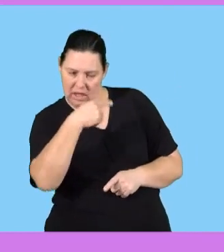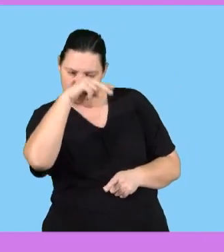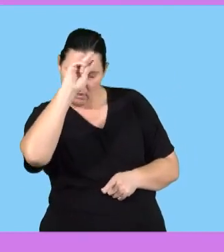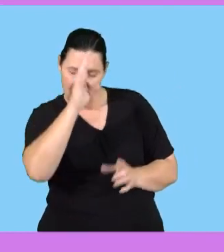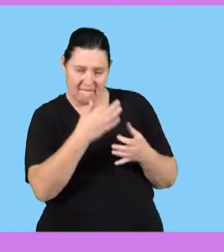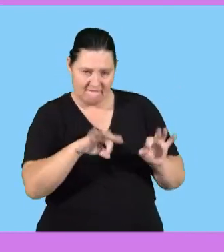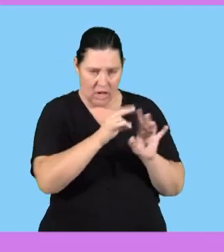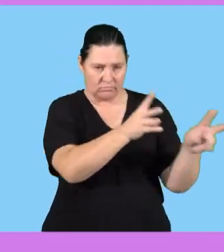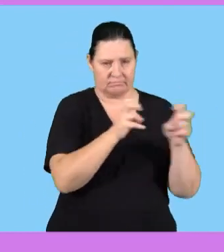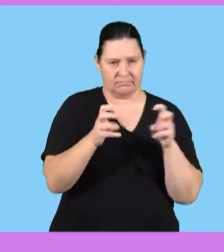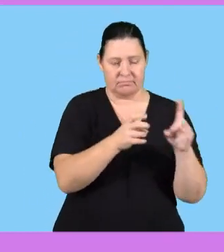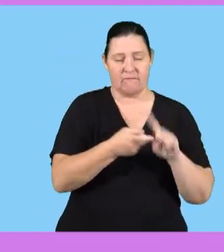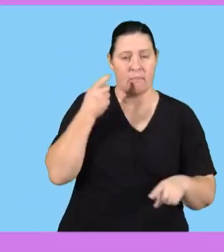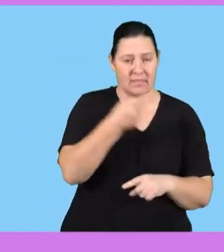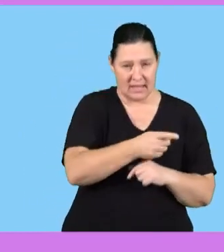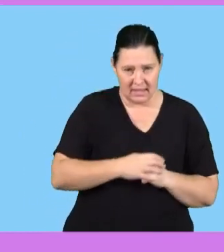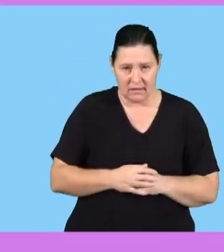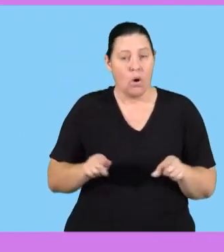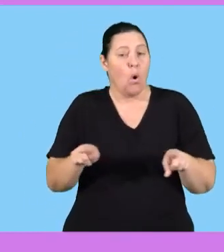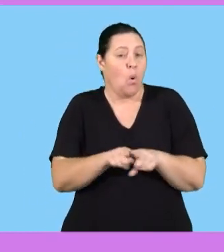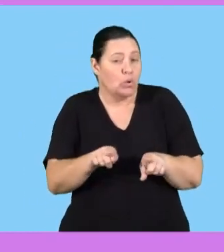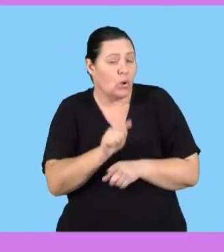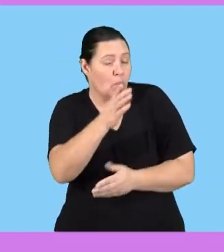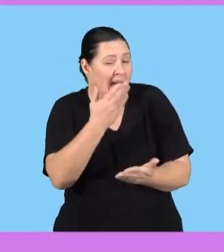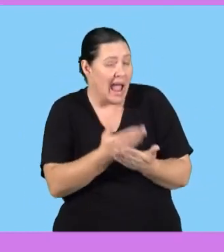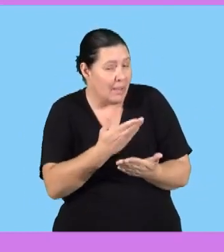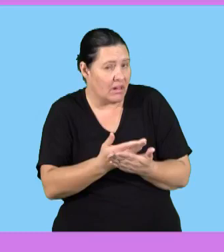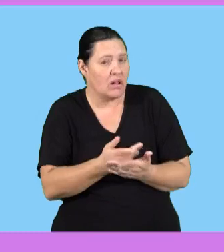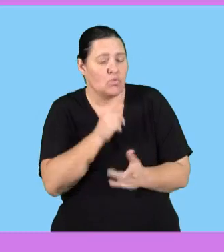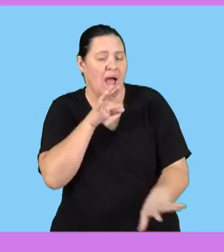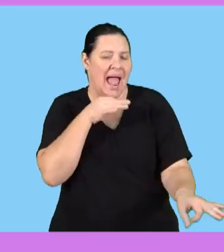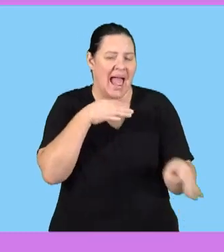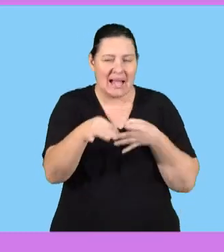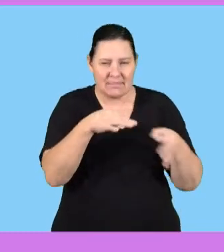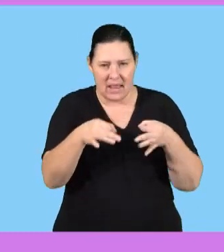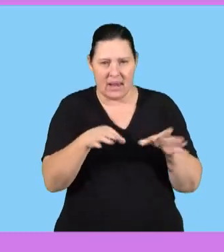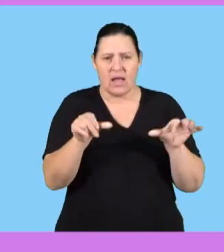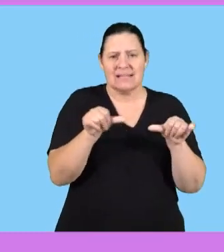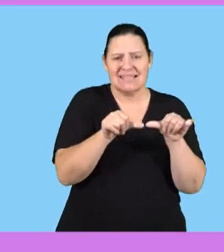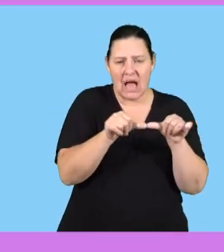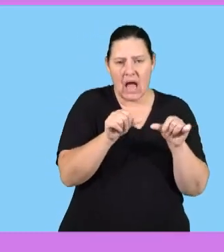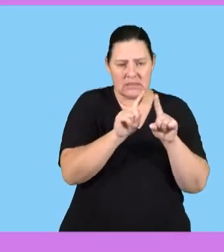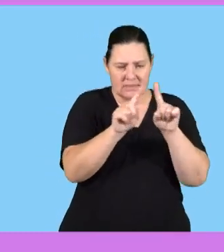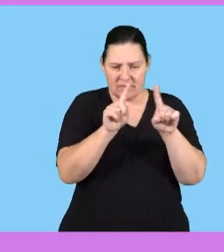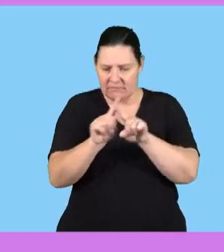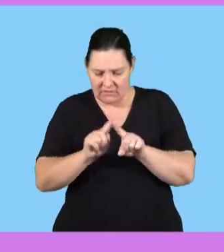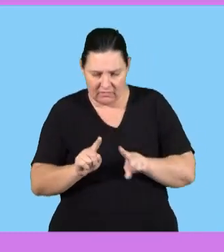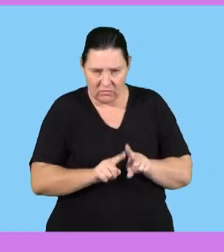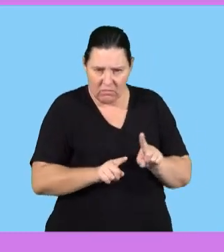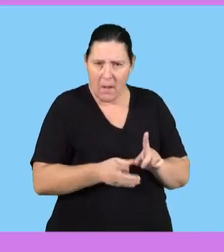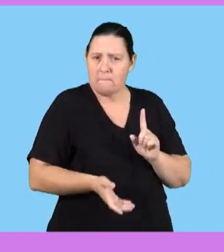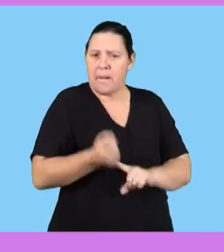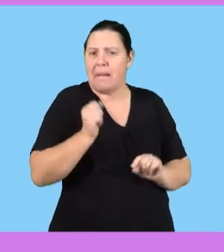interpret and read values from it. Also important is that you must be able to explain how the sizes of the different